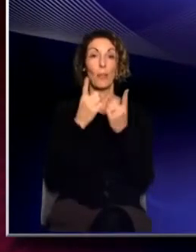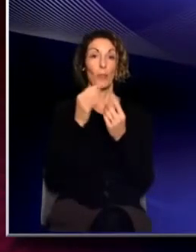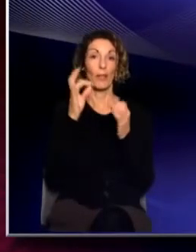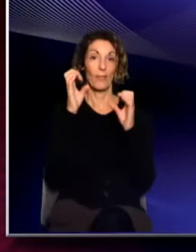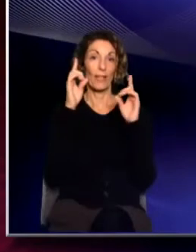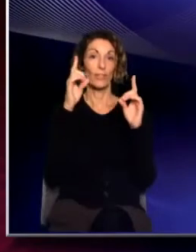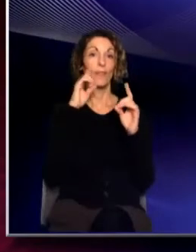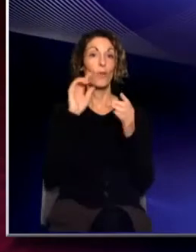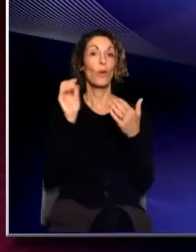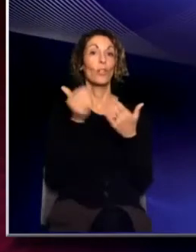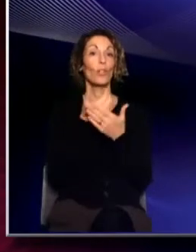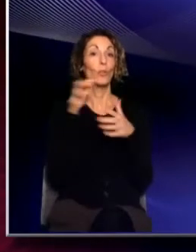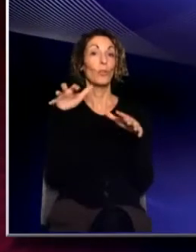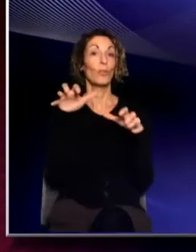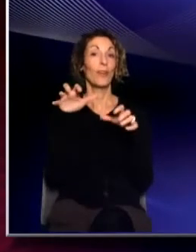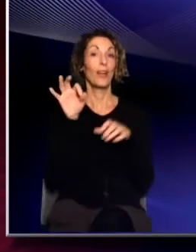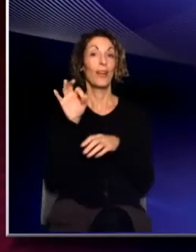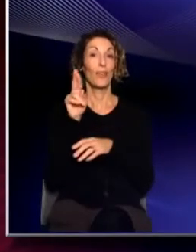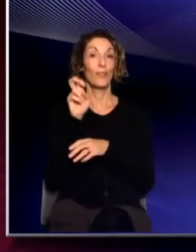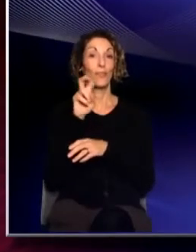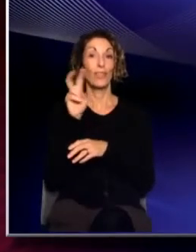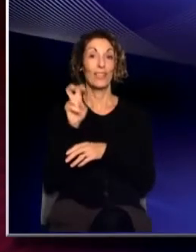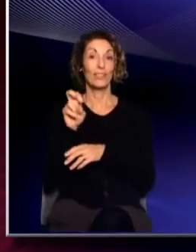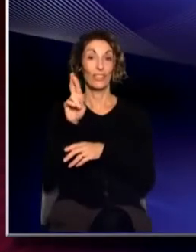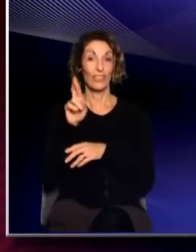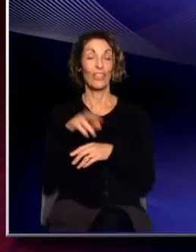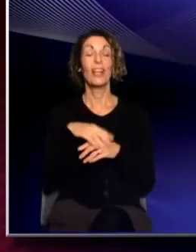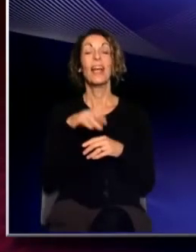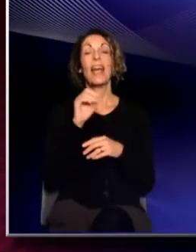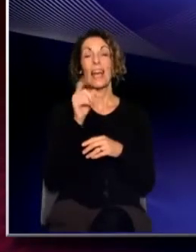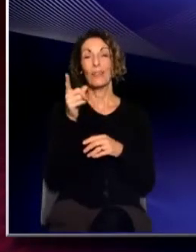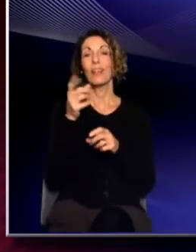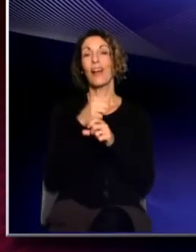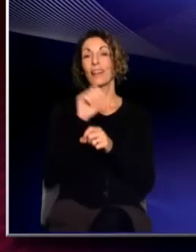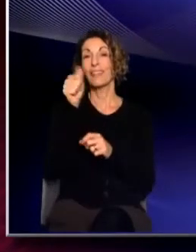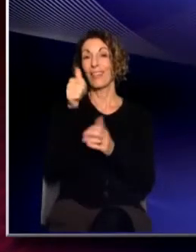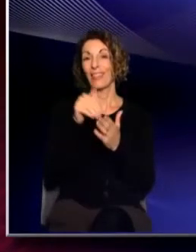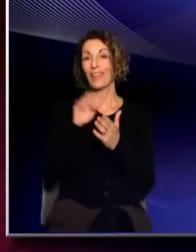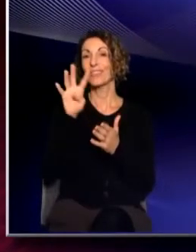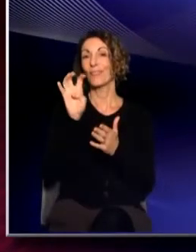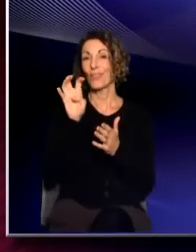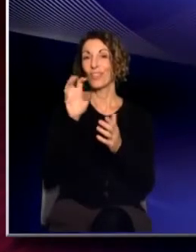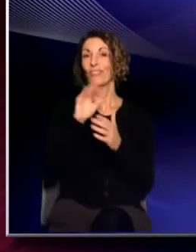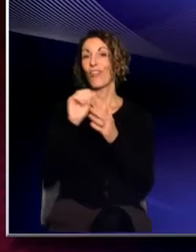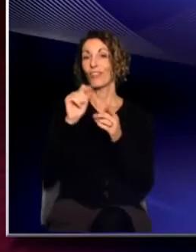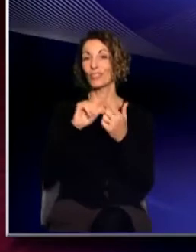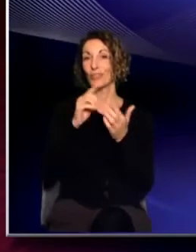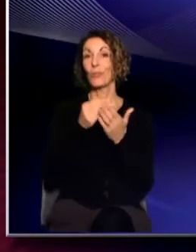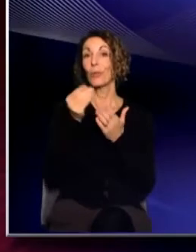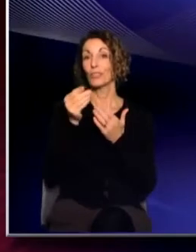a new freezer, and were awarded the $10,400 to purchase that.